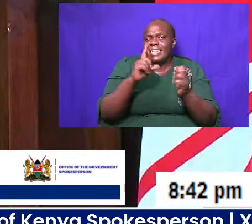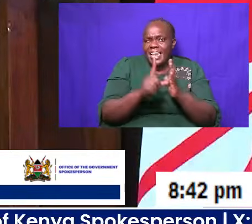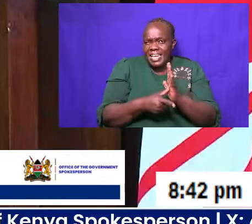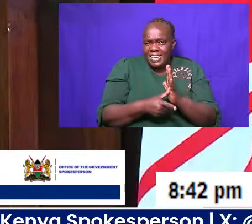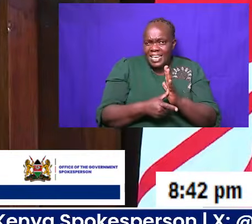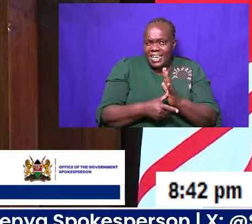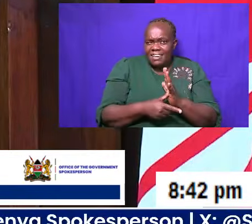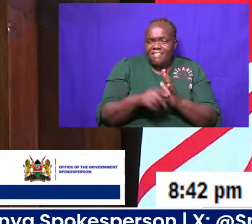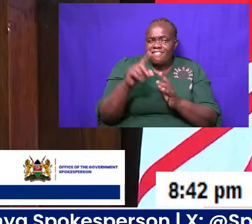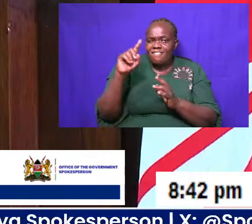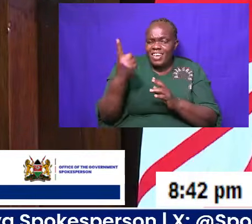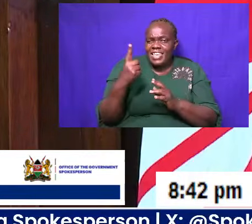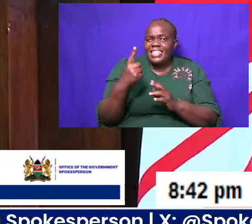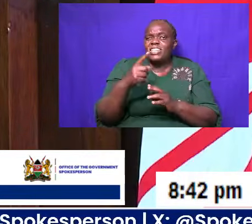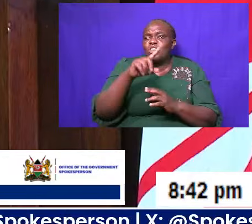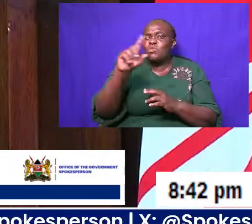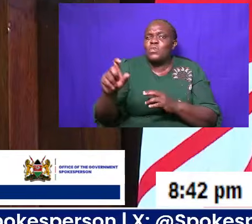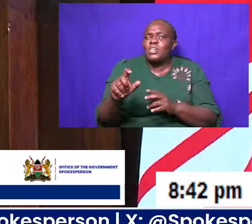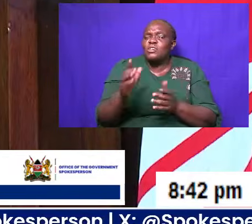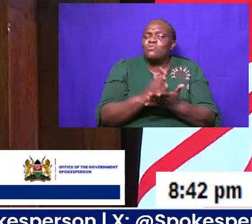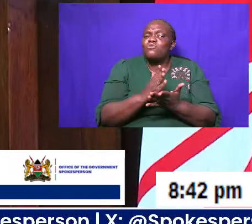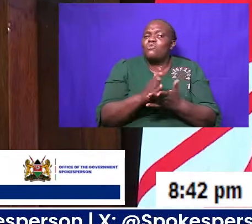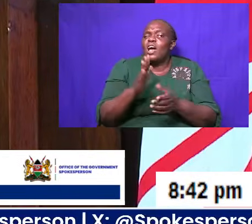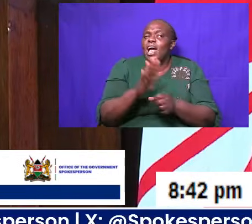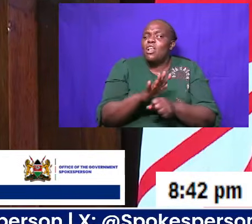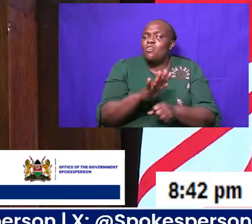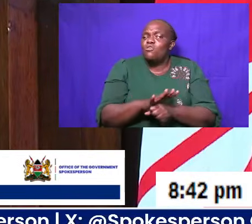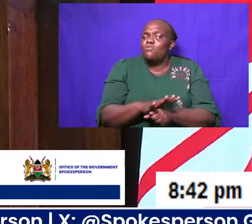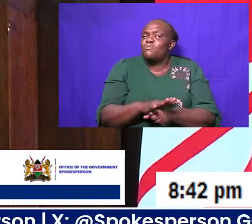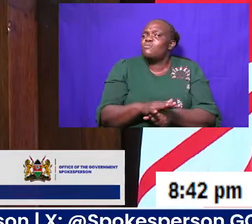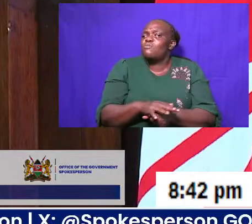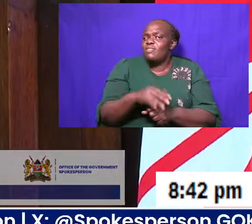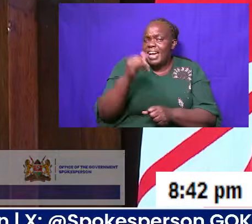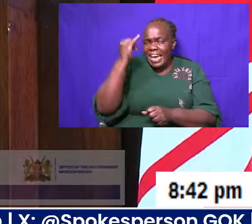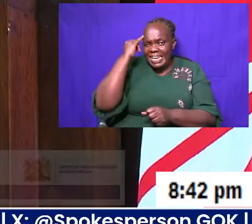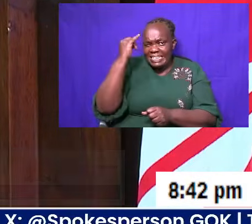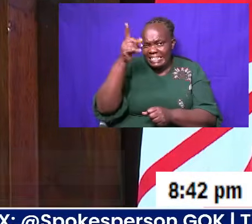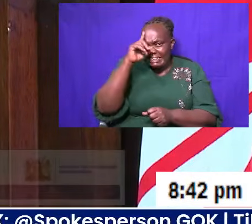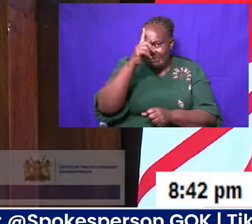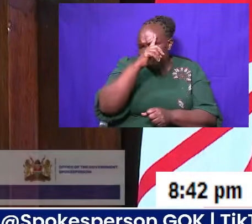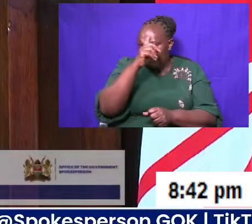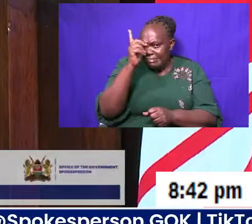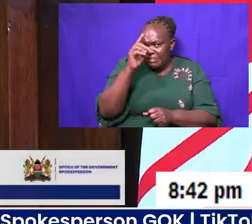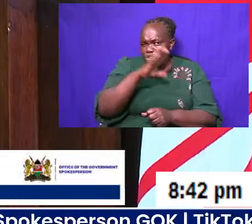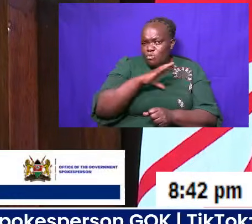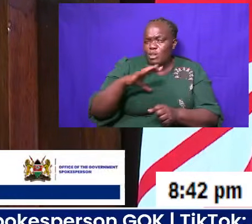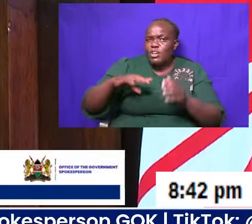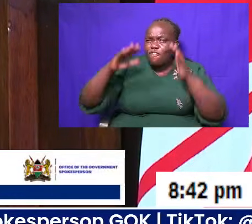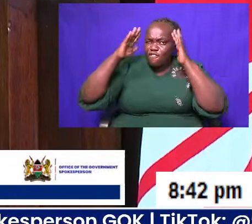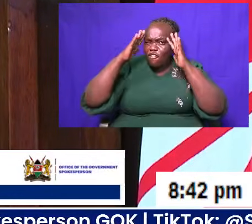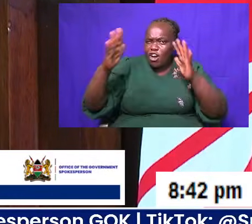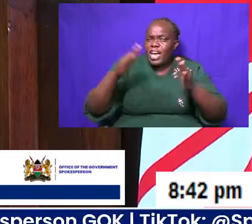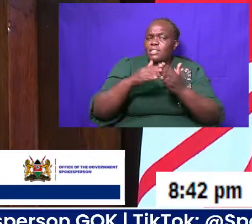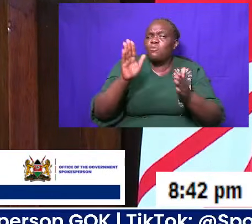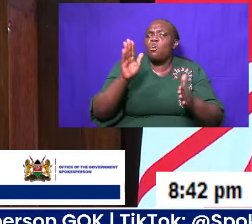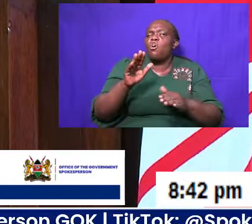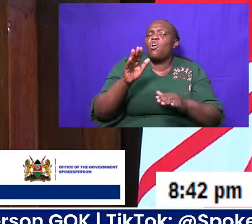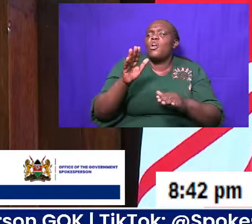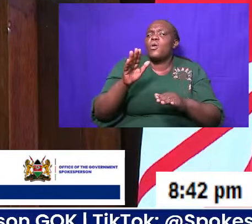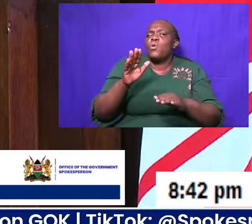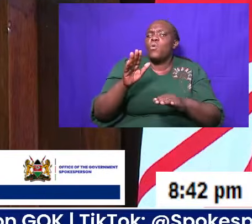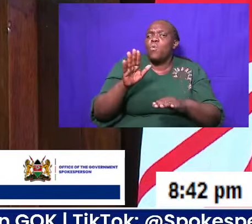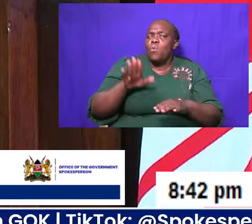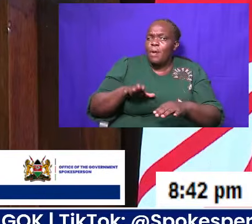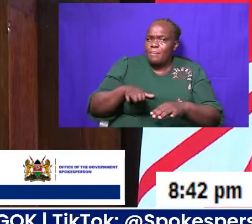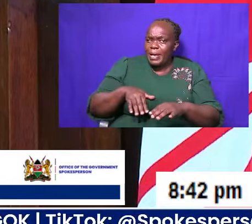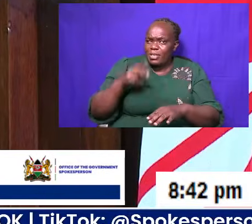me first go to your first question. And there's a lot of perception out there that the commission focus more on women. And if you